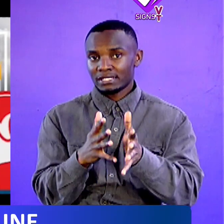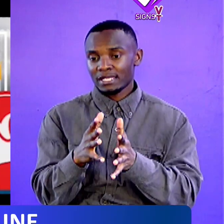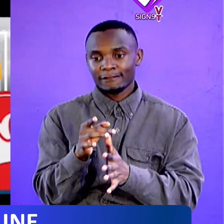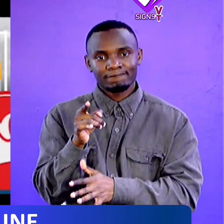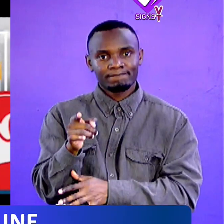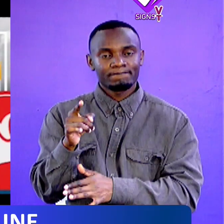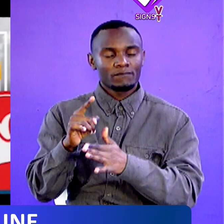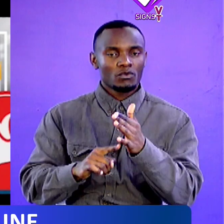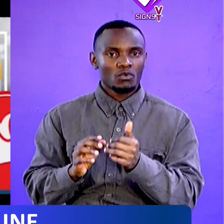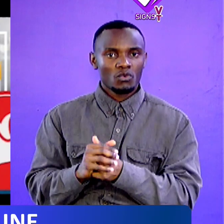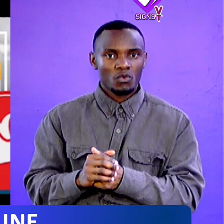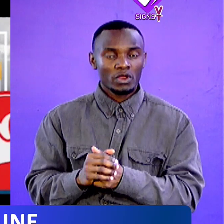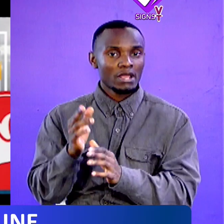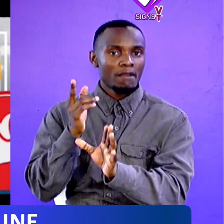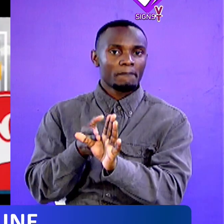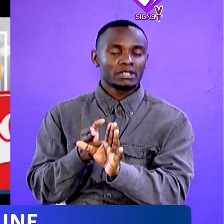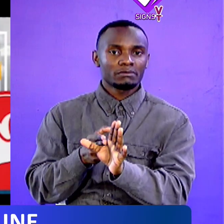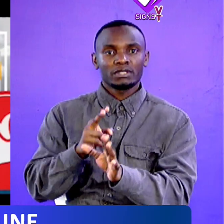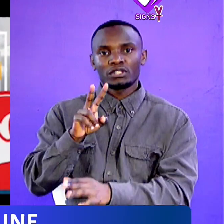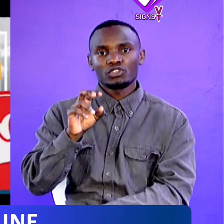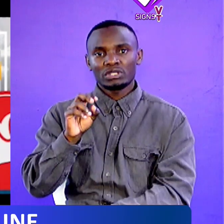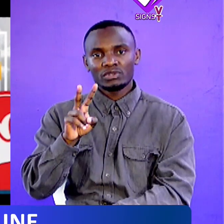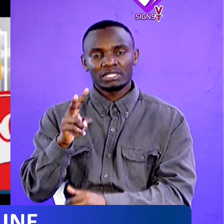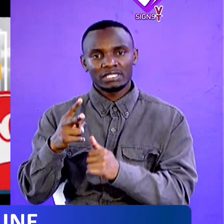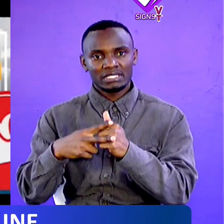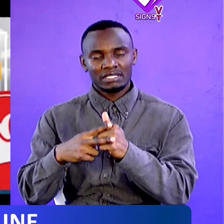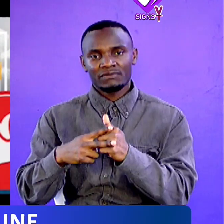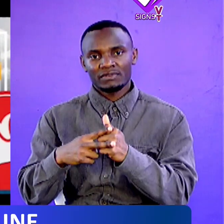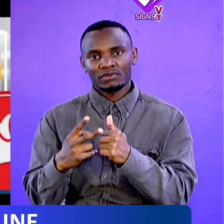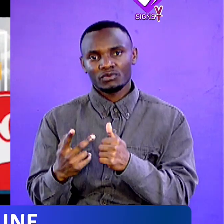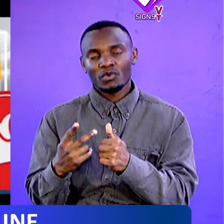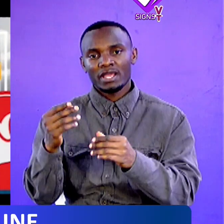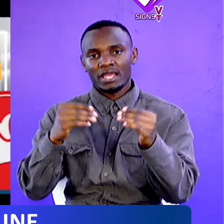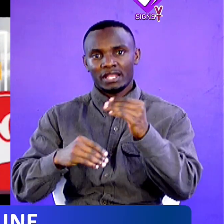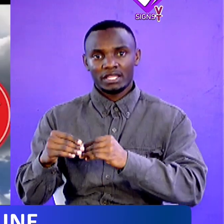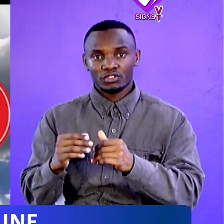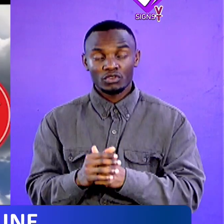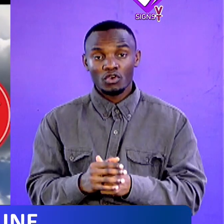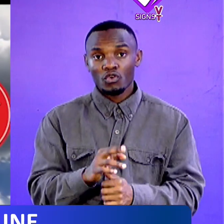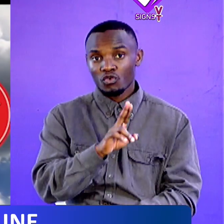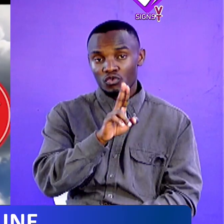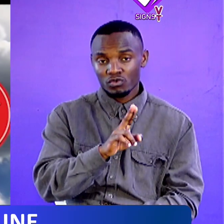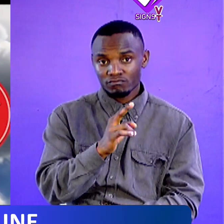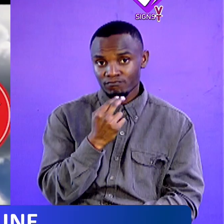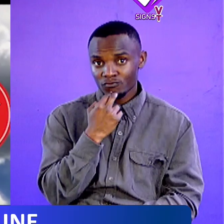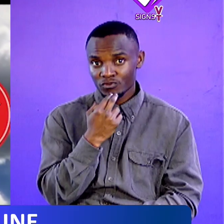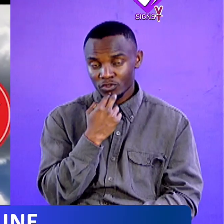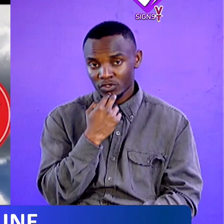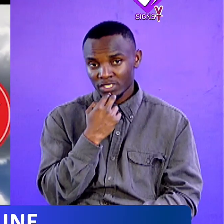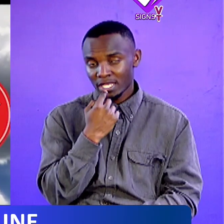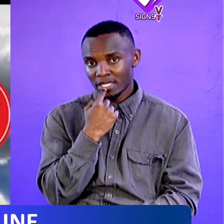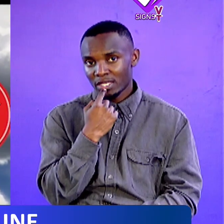a key factor in the 2027 general election, Kenyatta on Tuesday called for a special